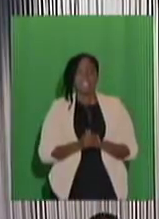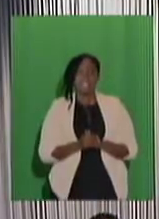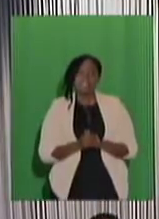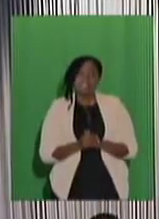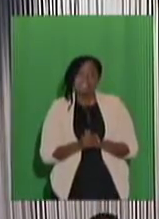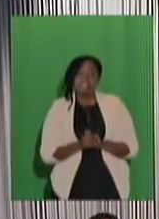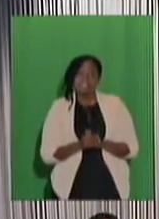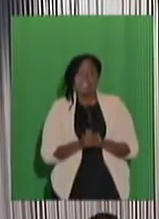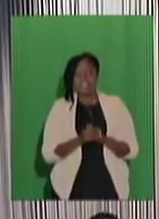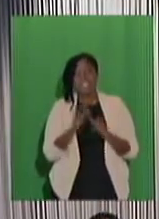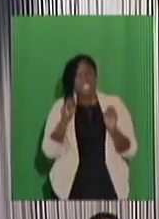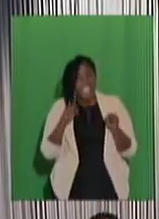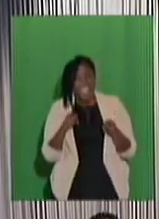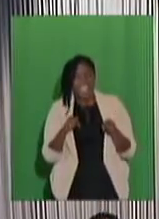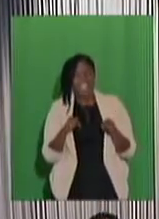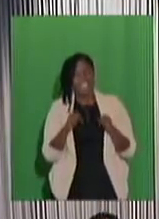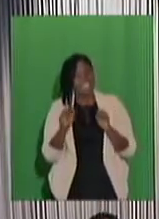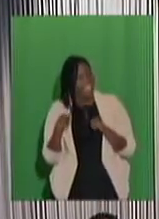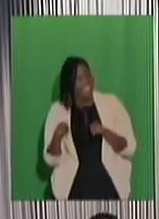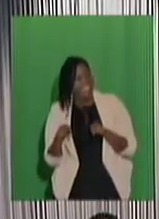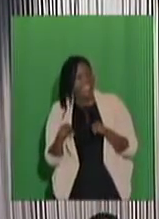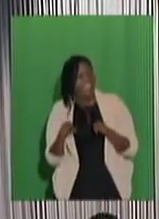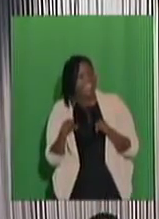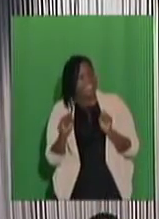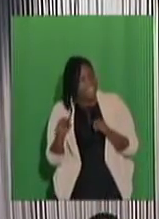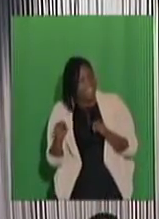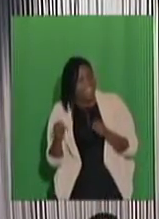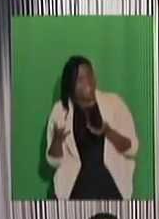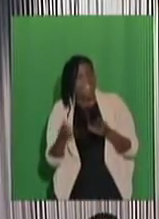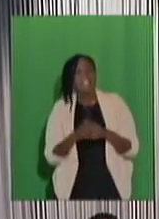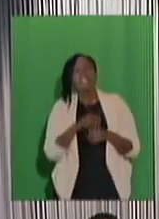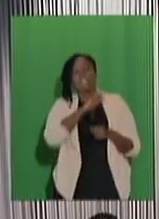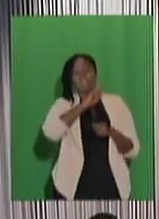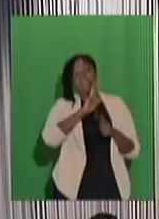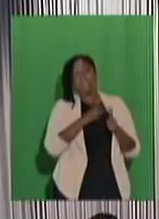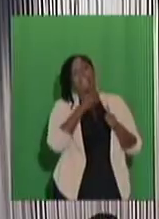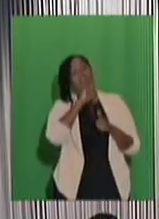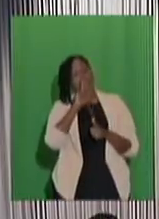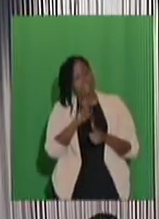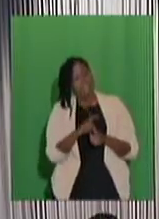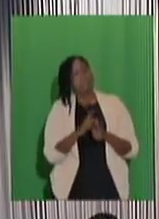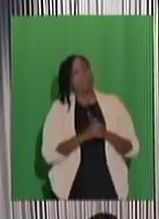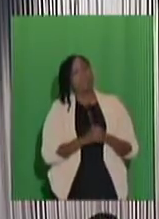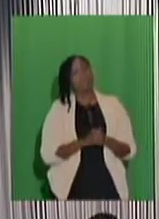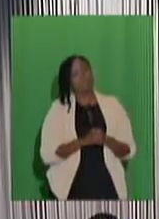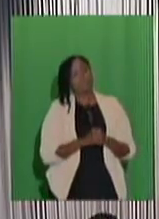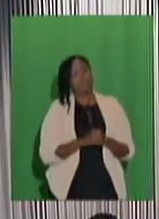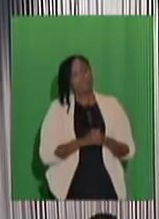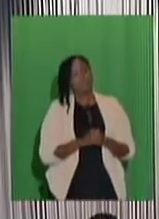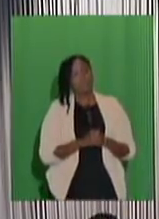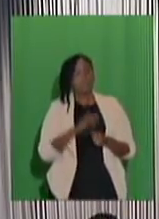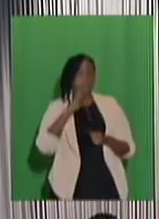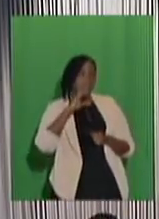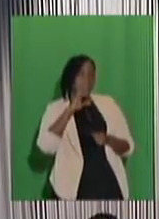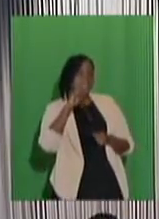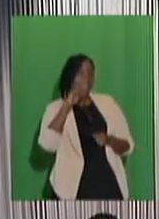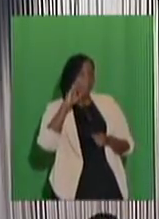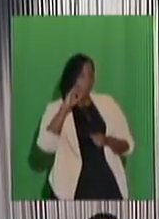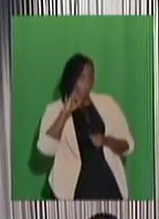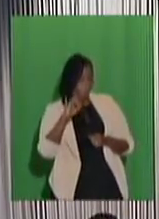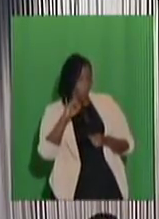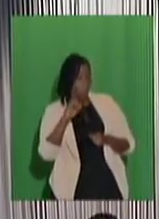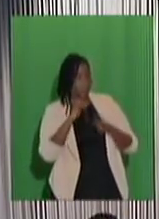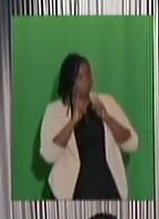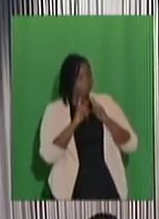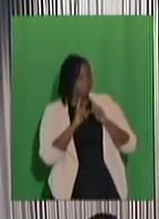sure. Go ahead. Yeah. Yes. And my second question is, the CMO spoke about how